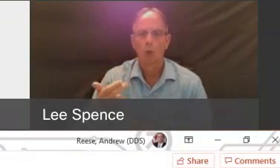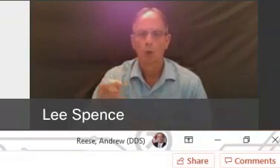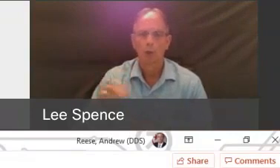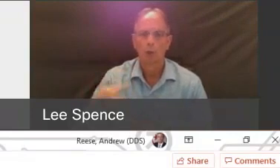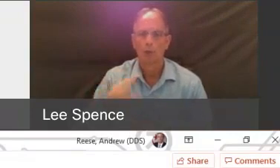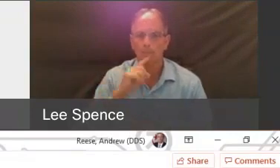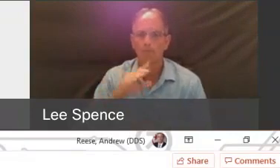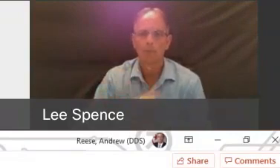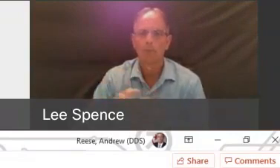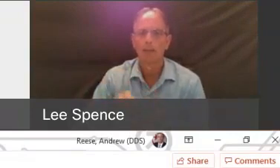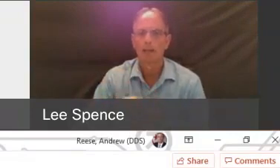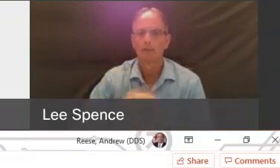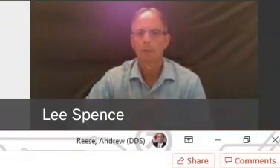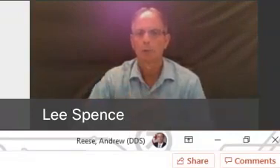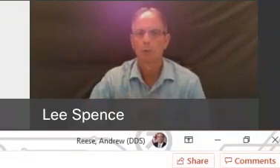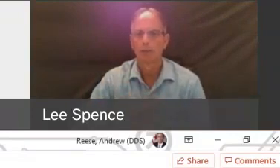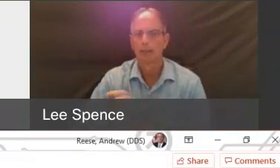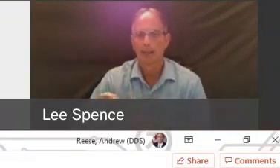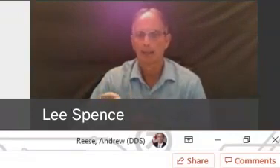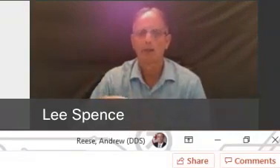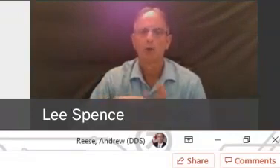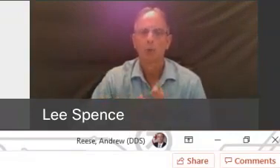confirmed as COVID deaths, representing about